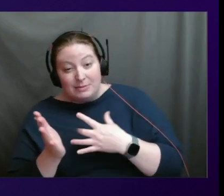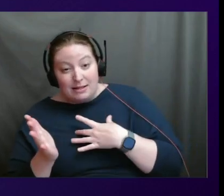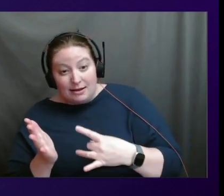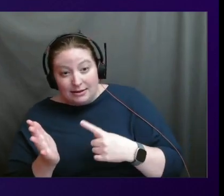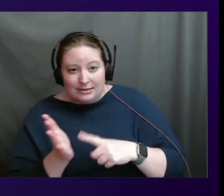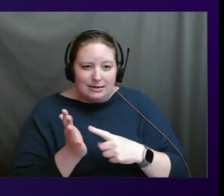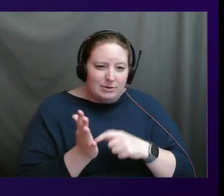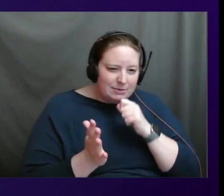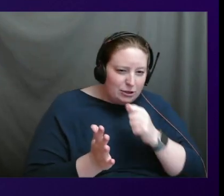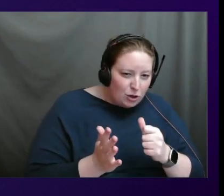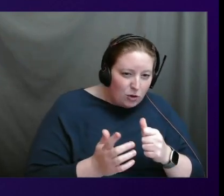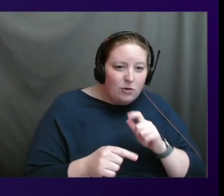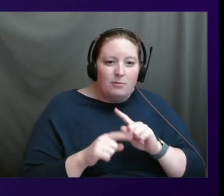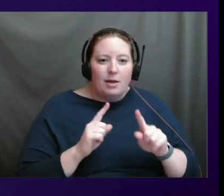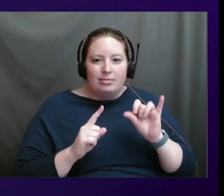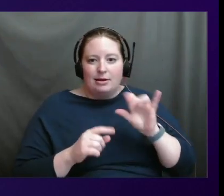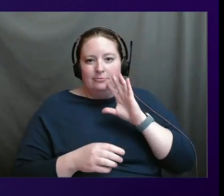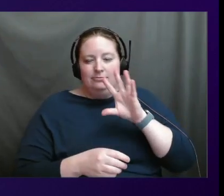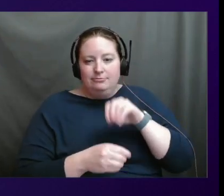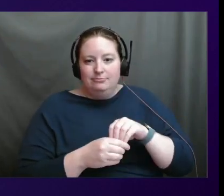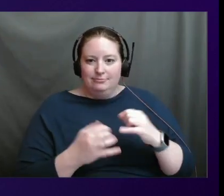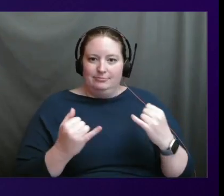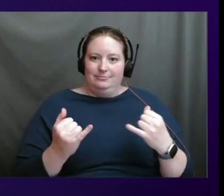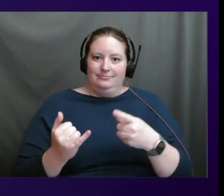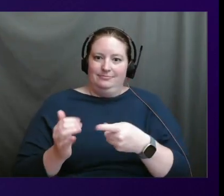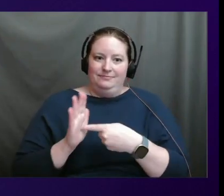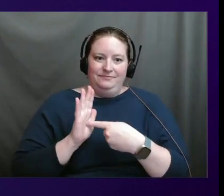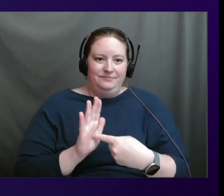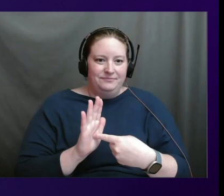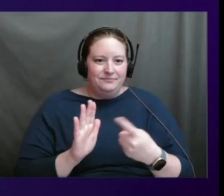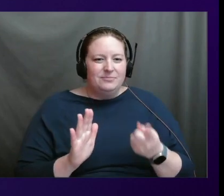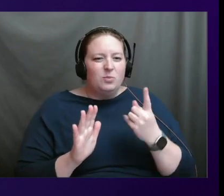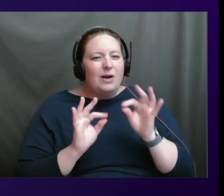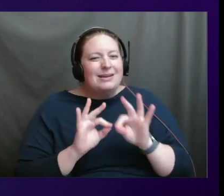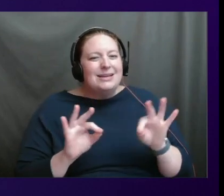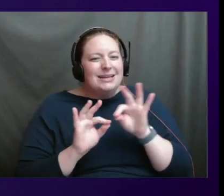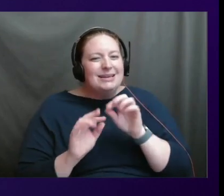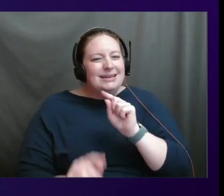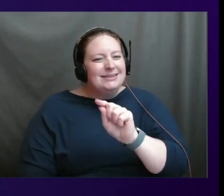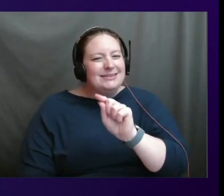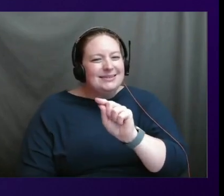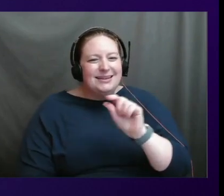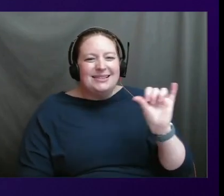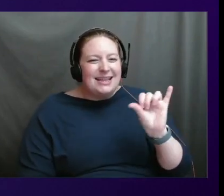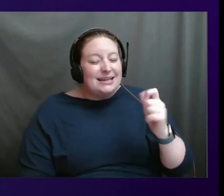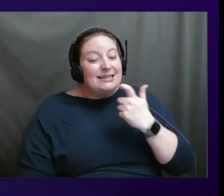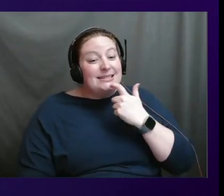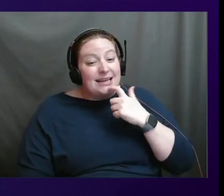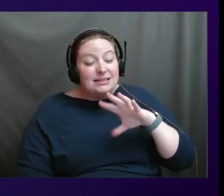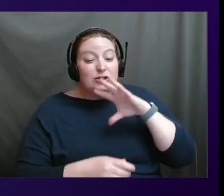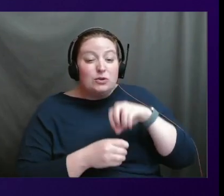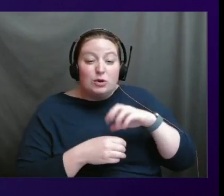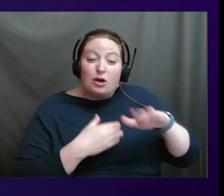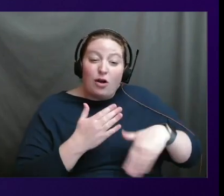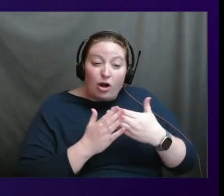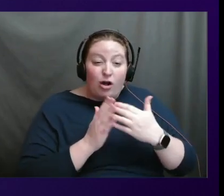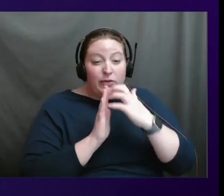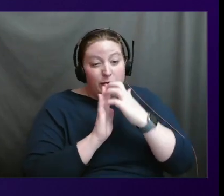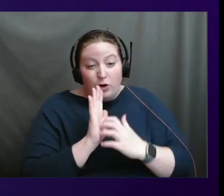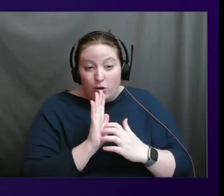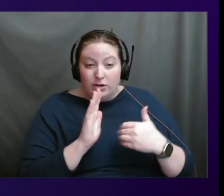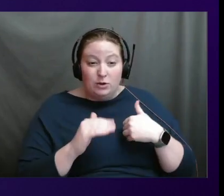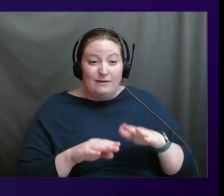come into play. And see, now it's given me an example. One key piece here is, like I said, it's taking into account all of the code that you had open